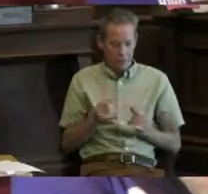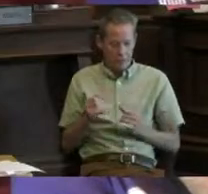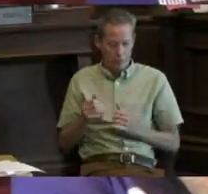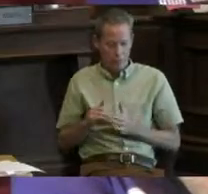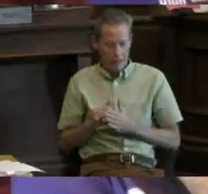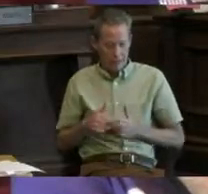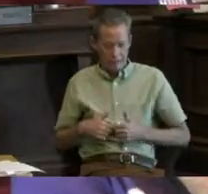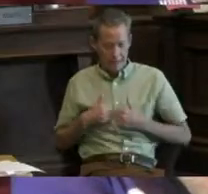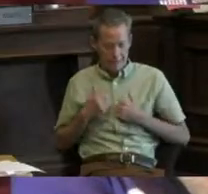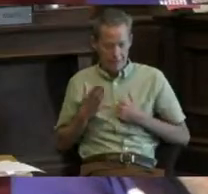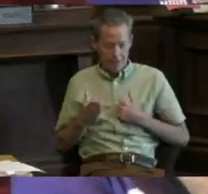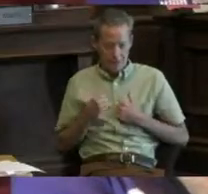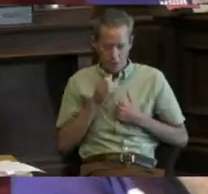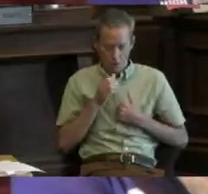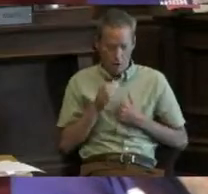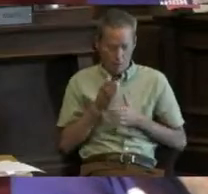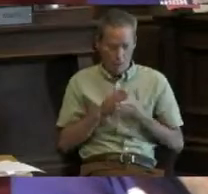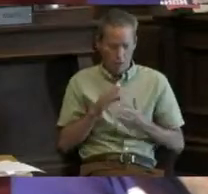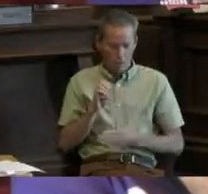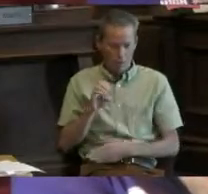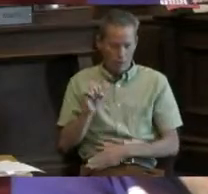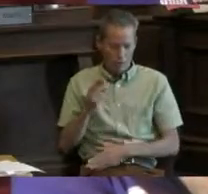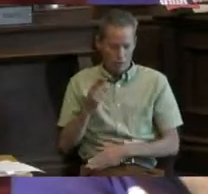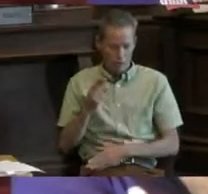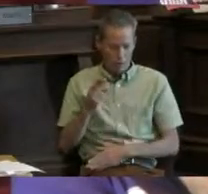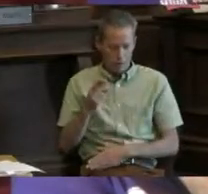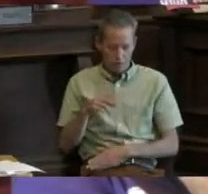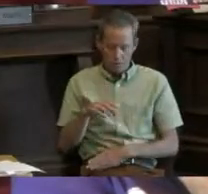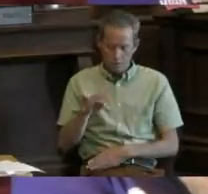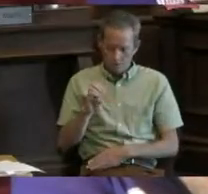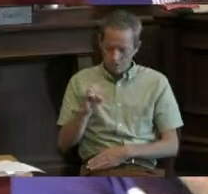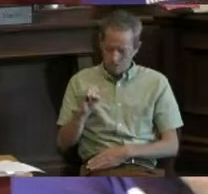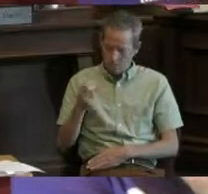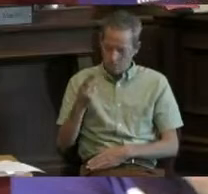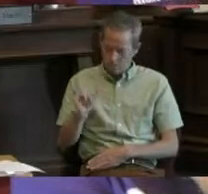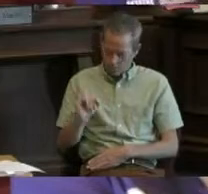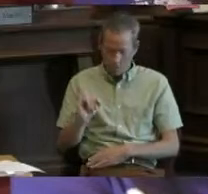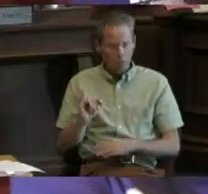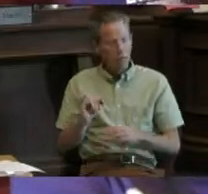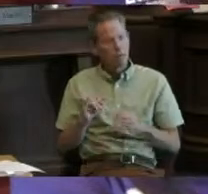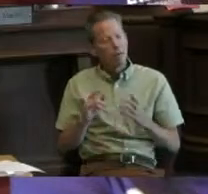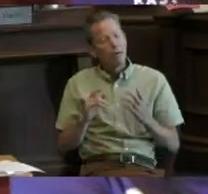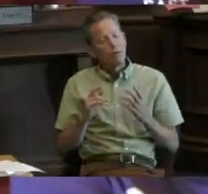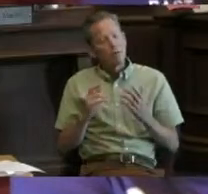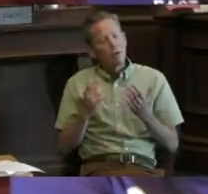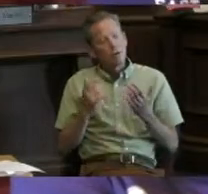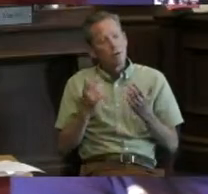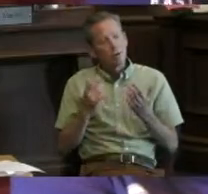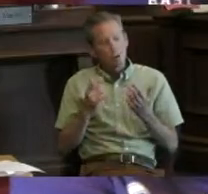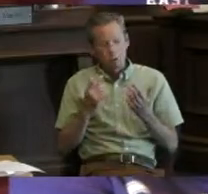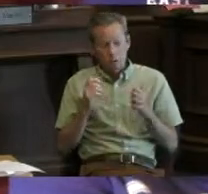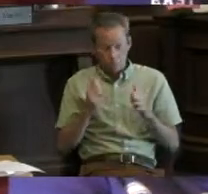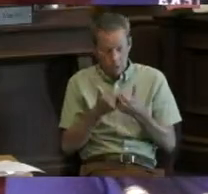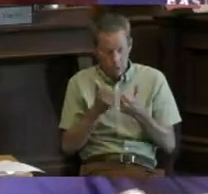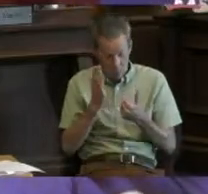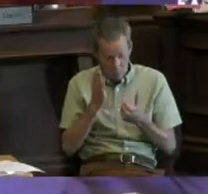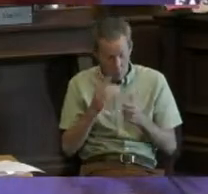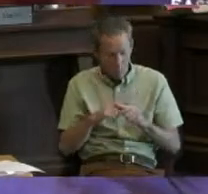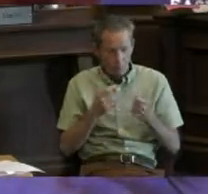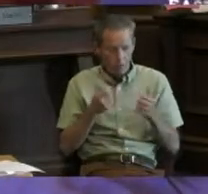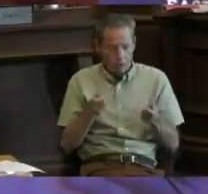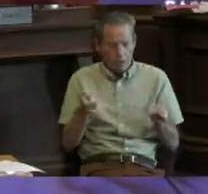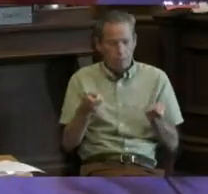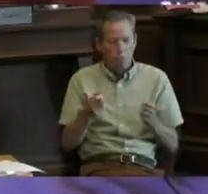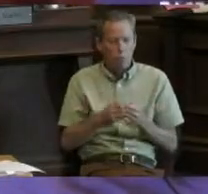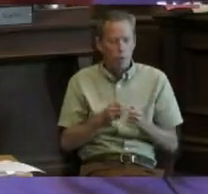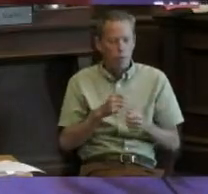know, I can't sit up here and say that there won't be any challenges going forward, but we try to mitigate that with security, with staff, and really making sure